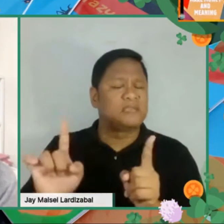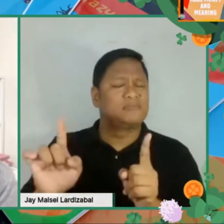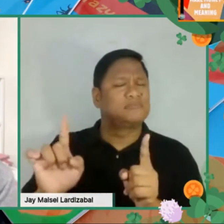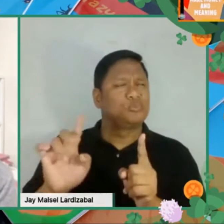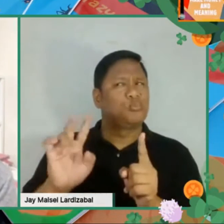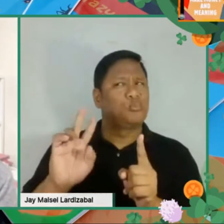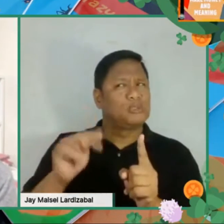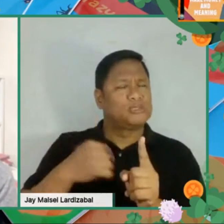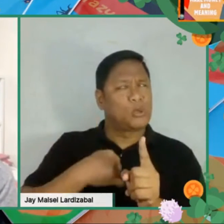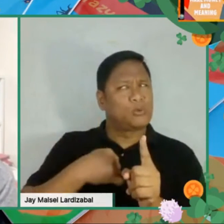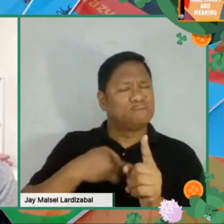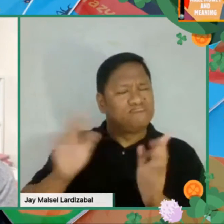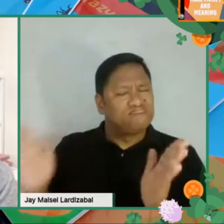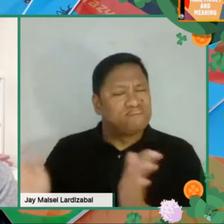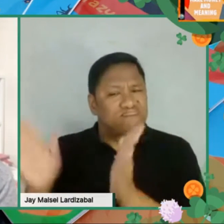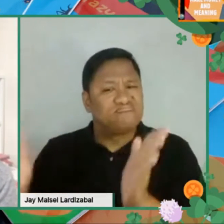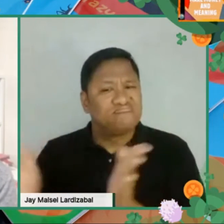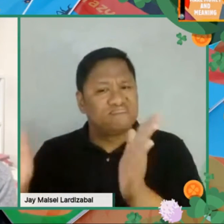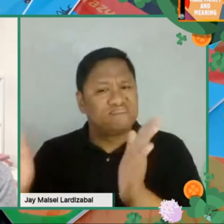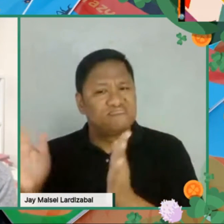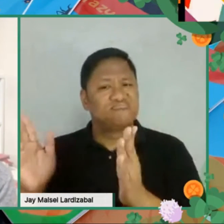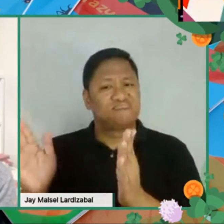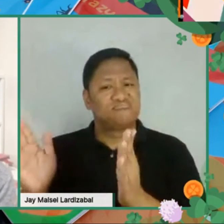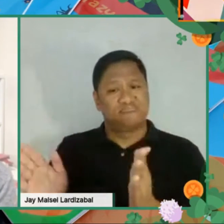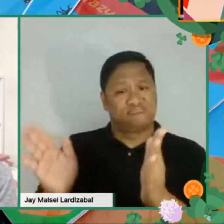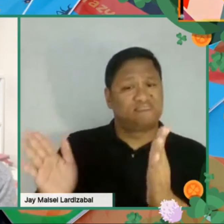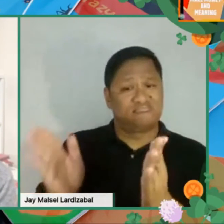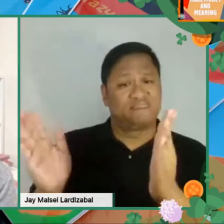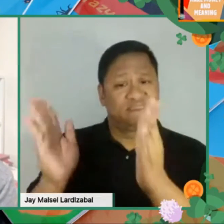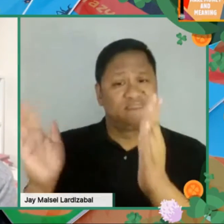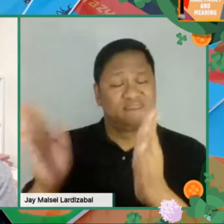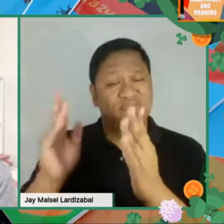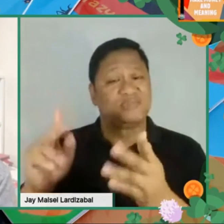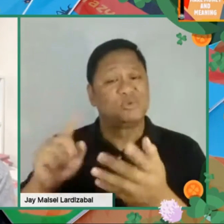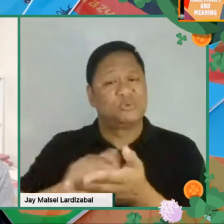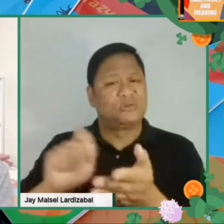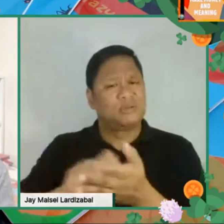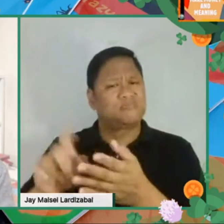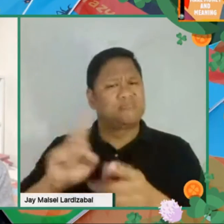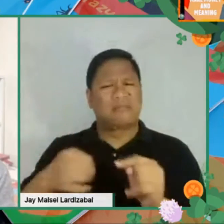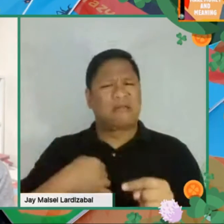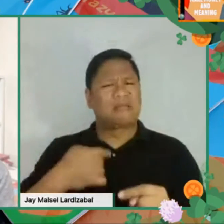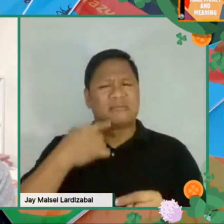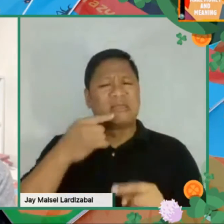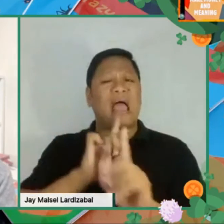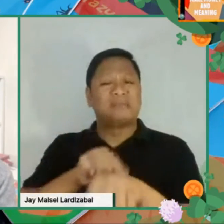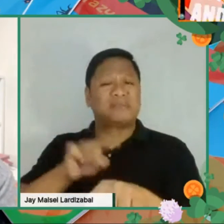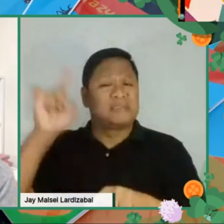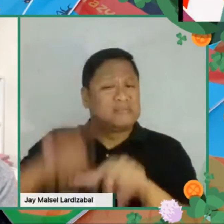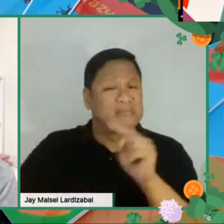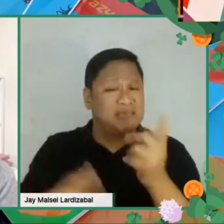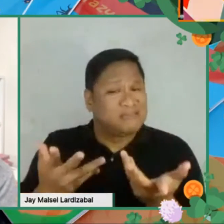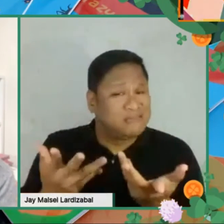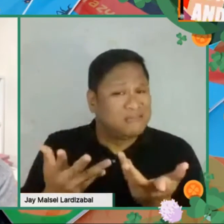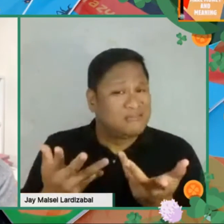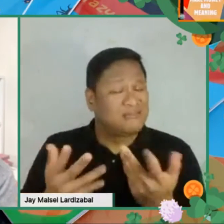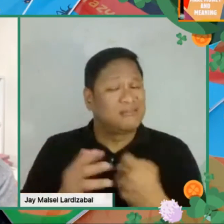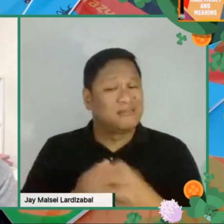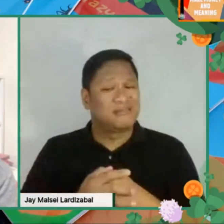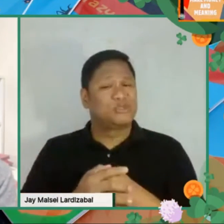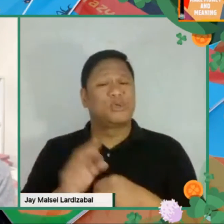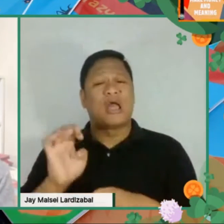write, they tell me they can't. Uh, No. how should I deal with